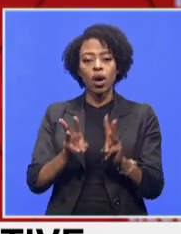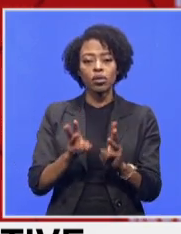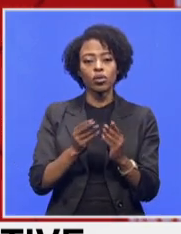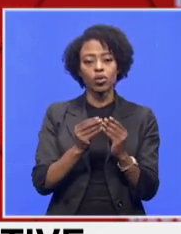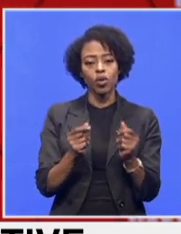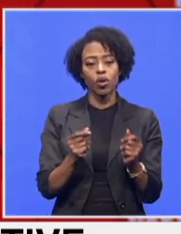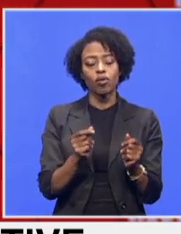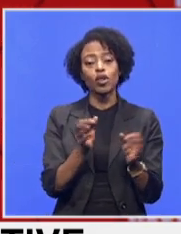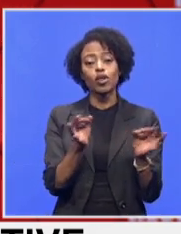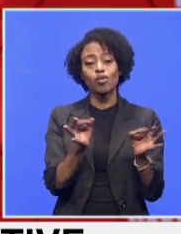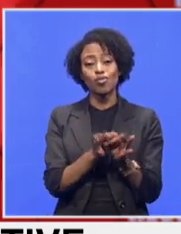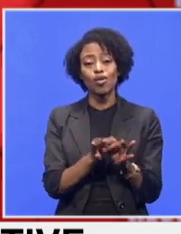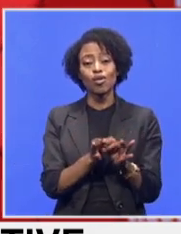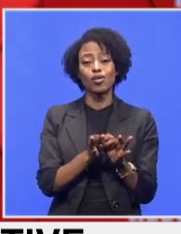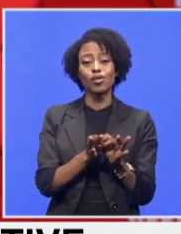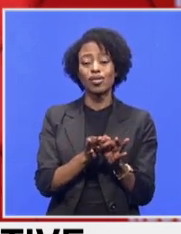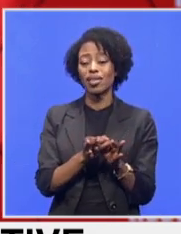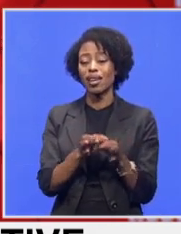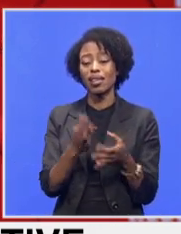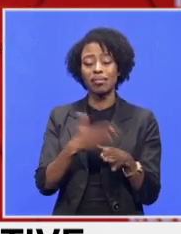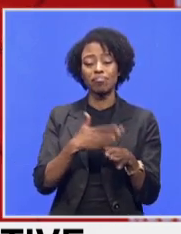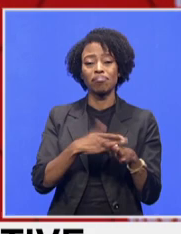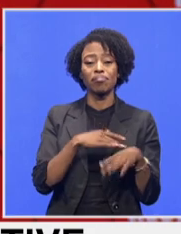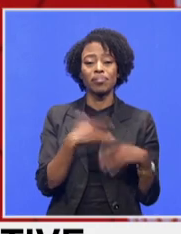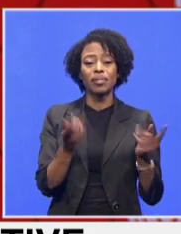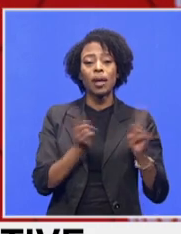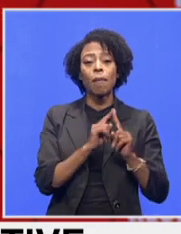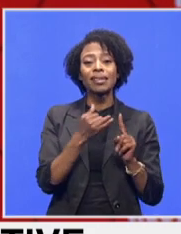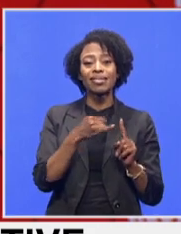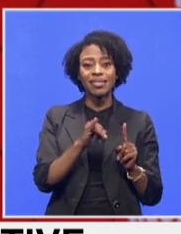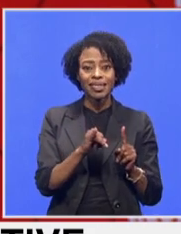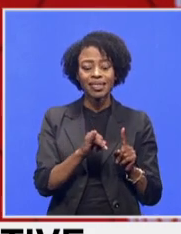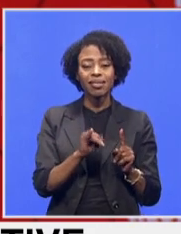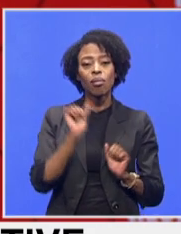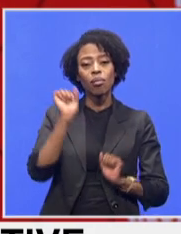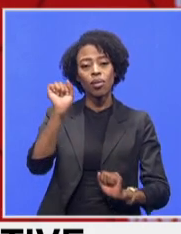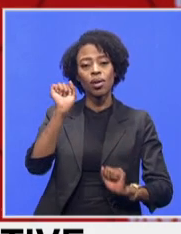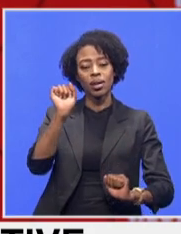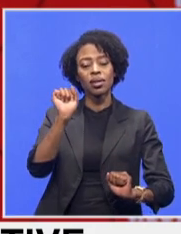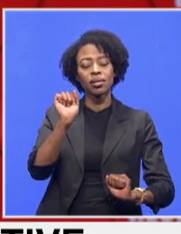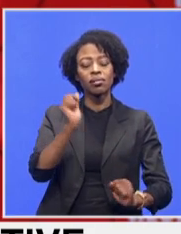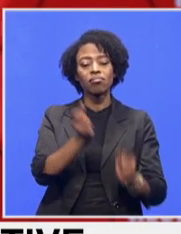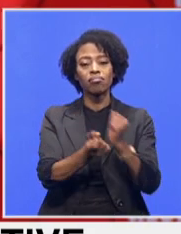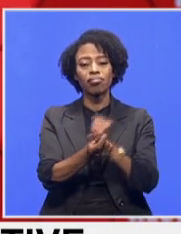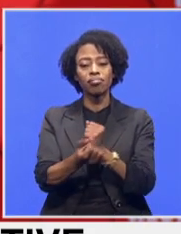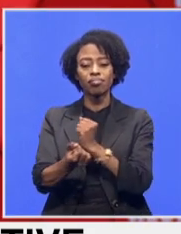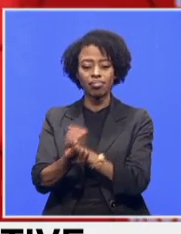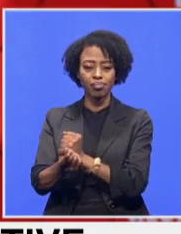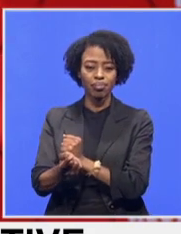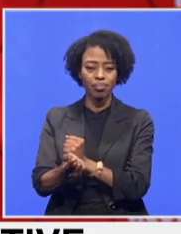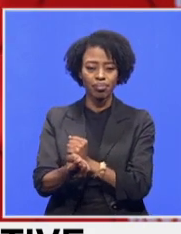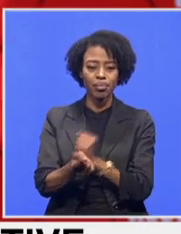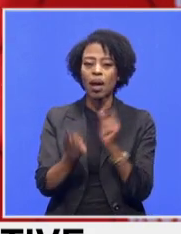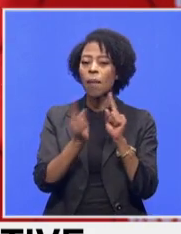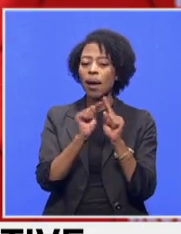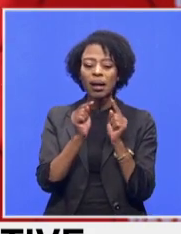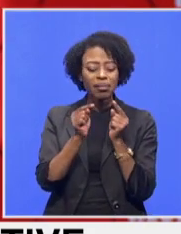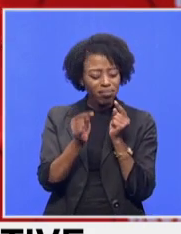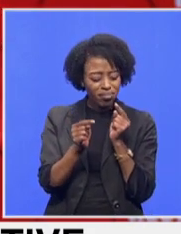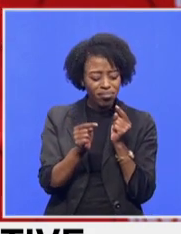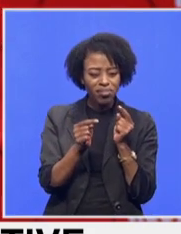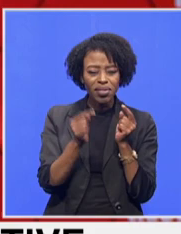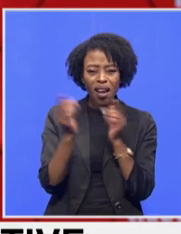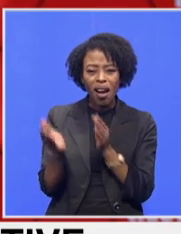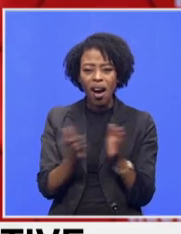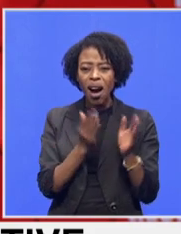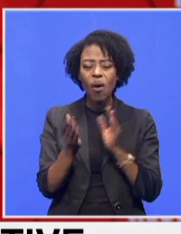and ineffective but still militant protest actions that lack